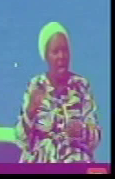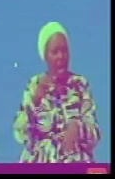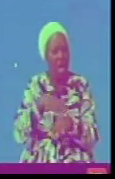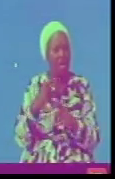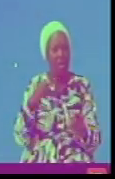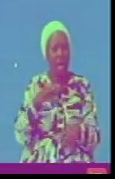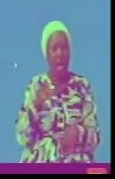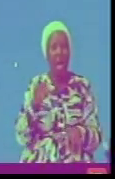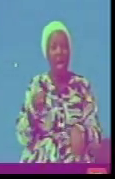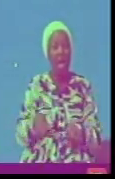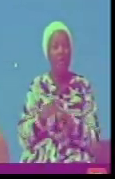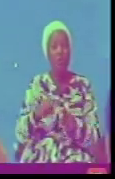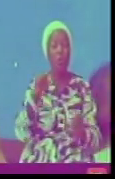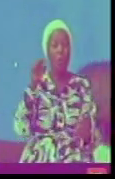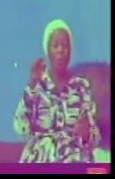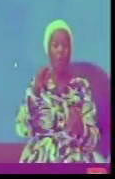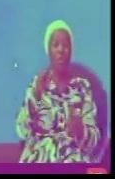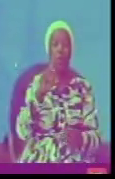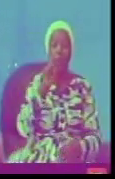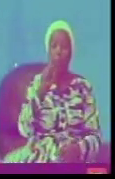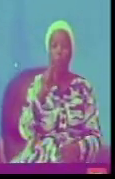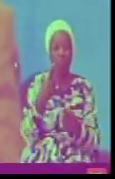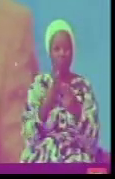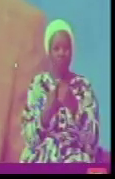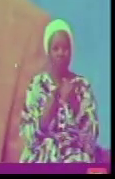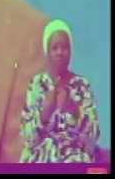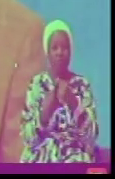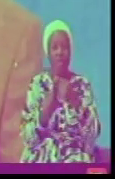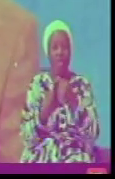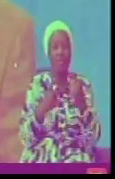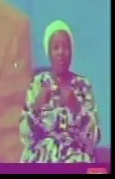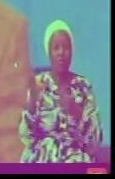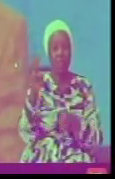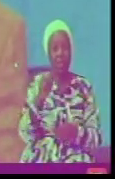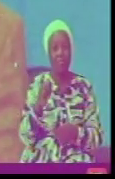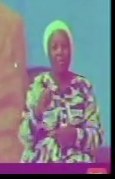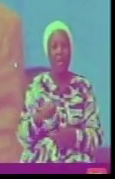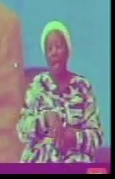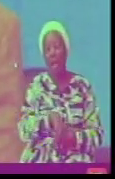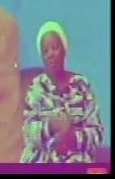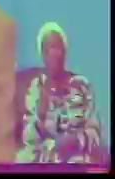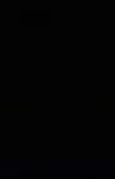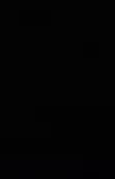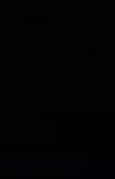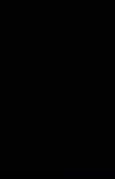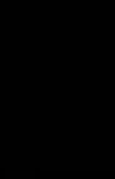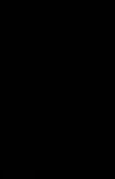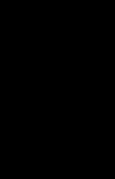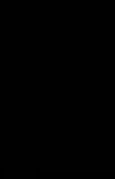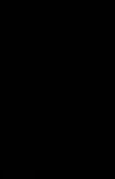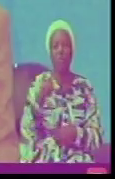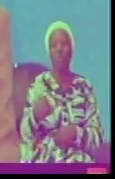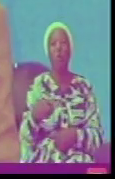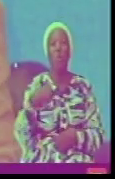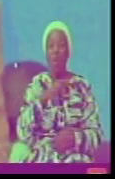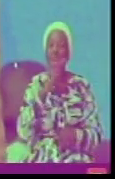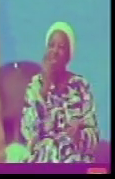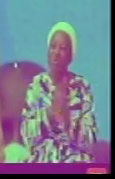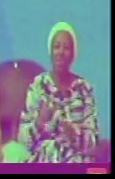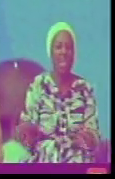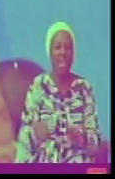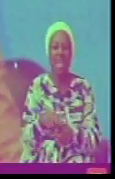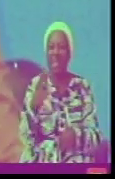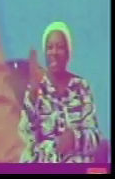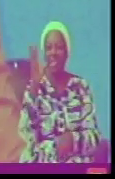to them, the other fingers are pointing back to you. We're just like that. All